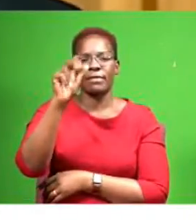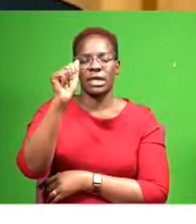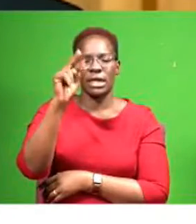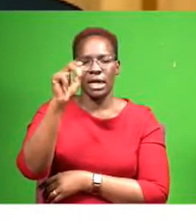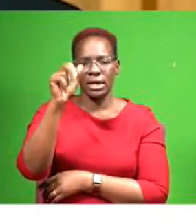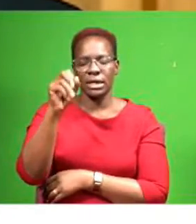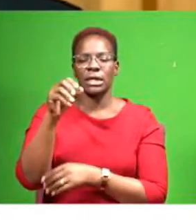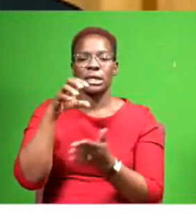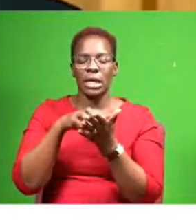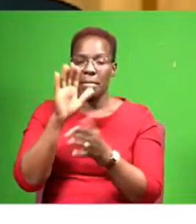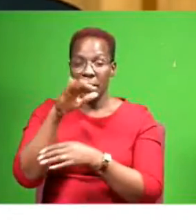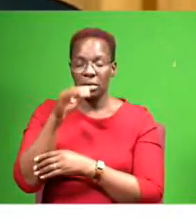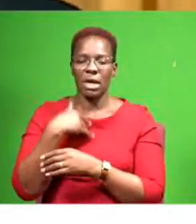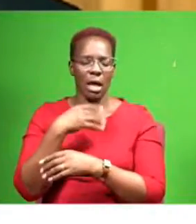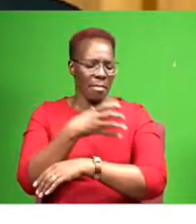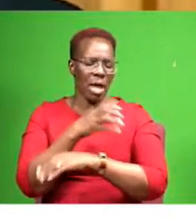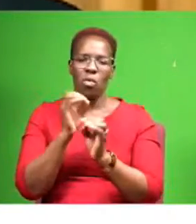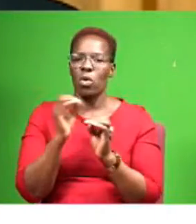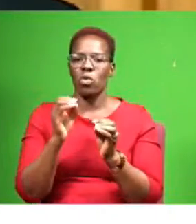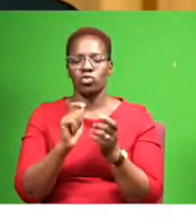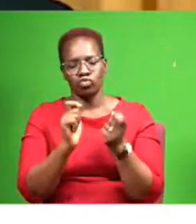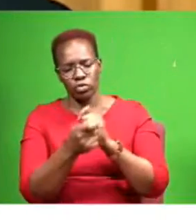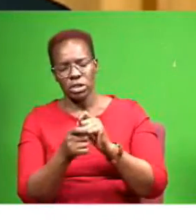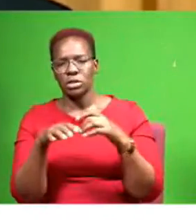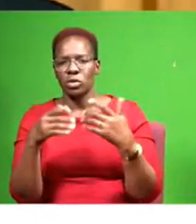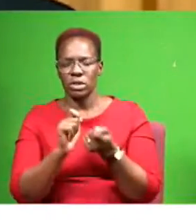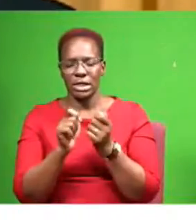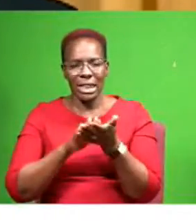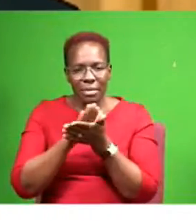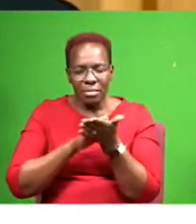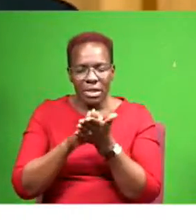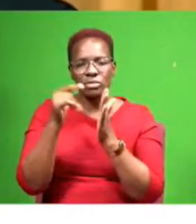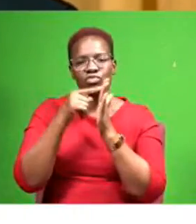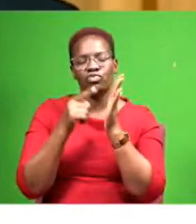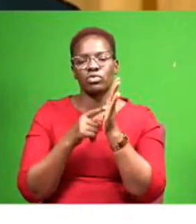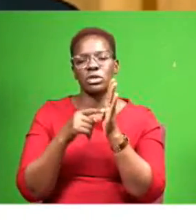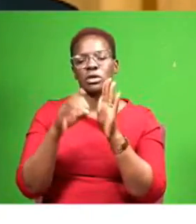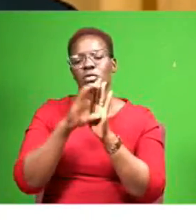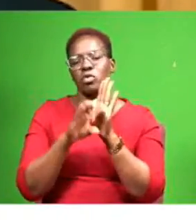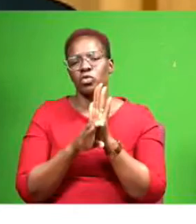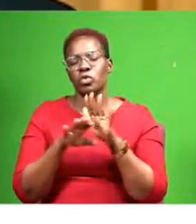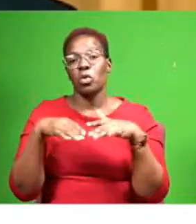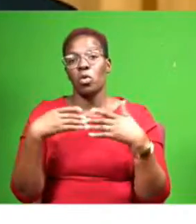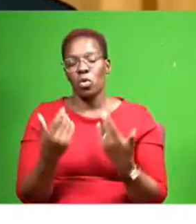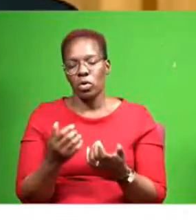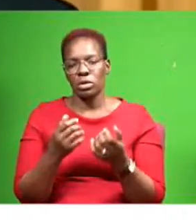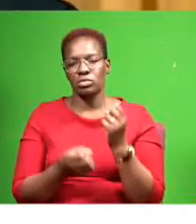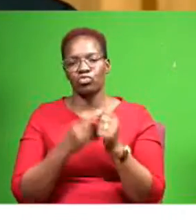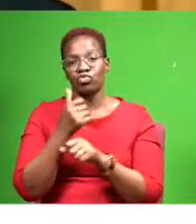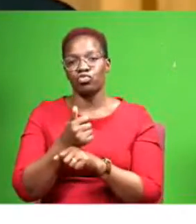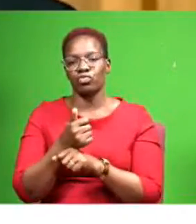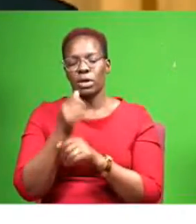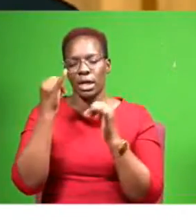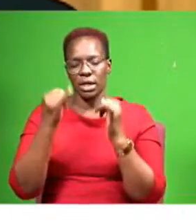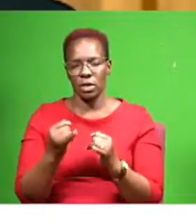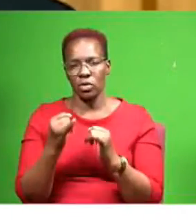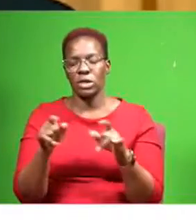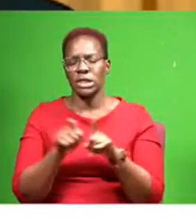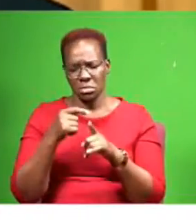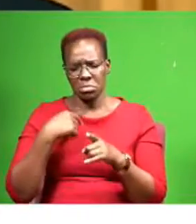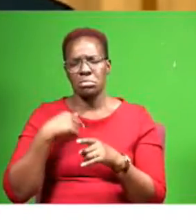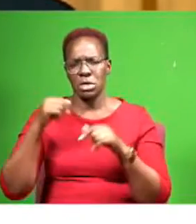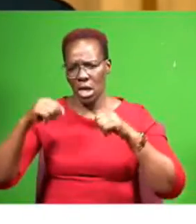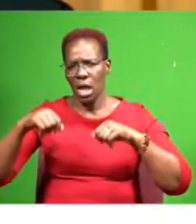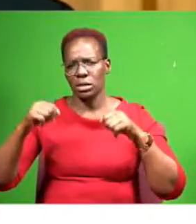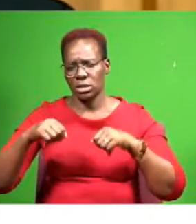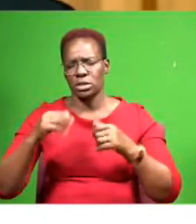has no power to amend or change the basic features of the Constitution or abrogate and enact a new one. And I'm in agreement with this